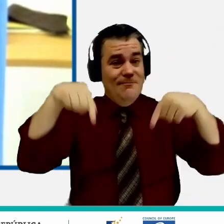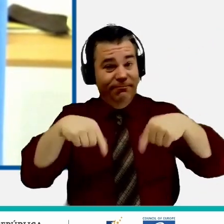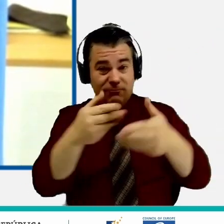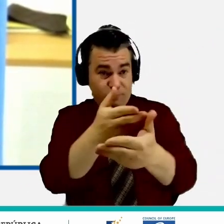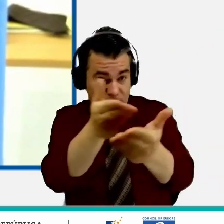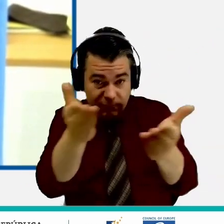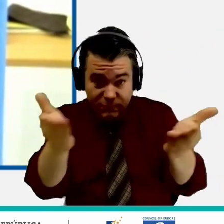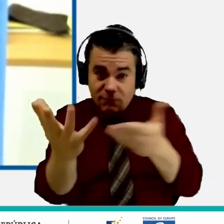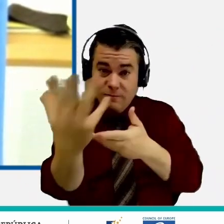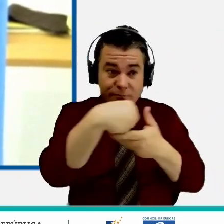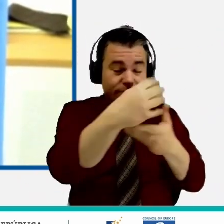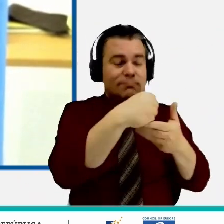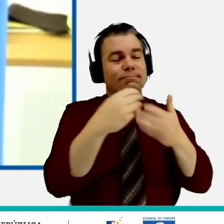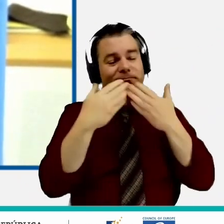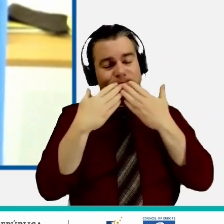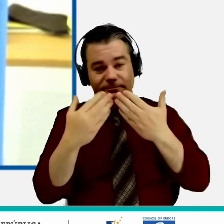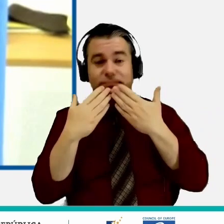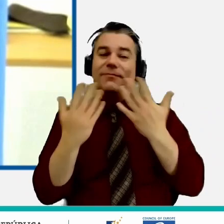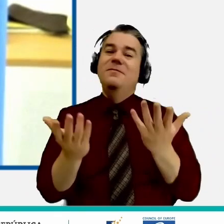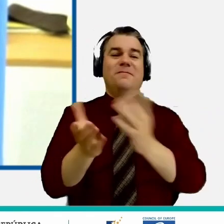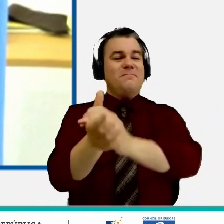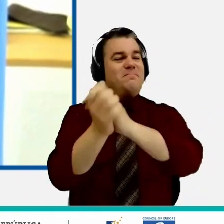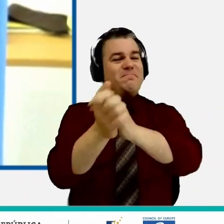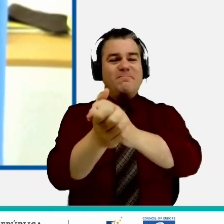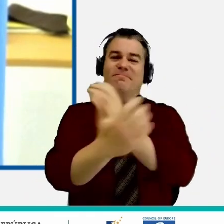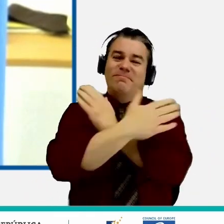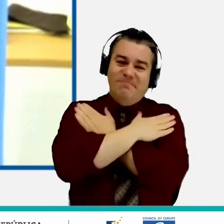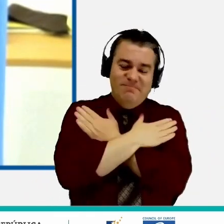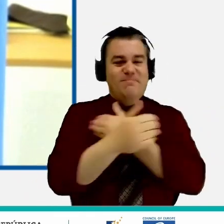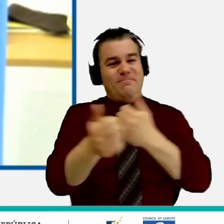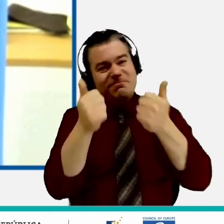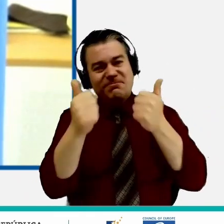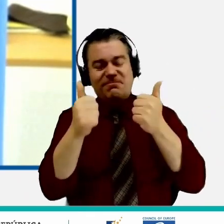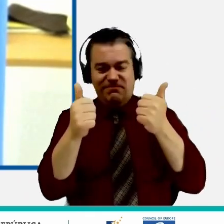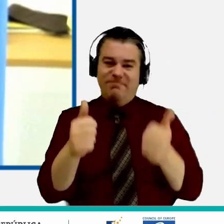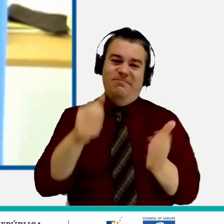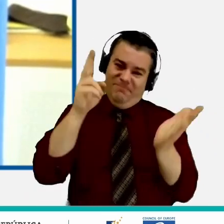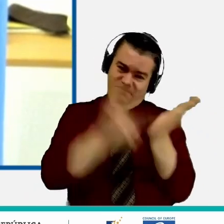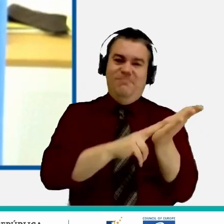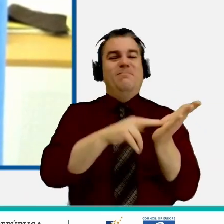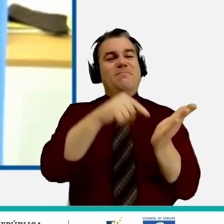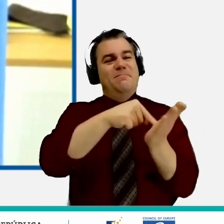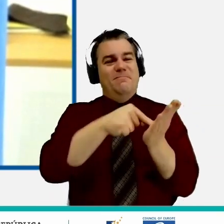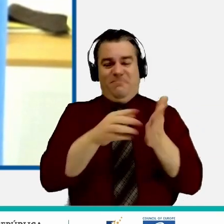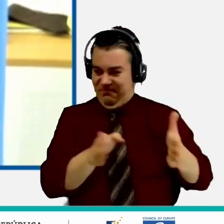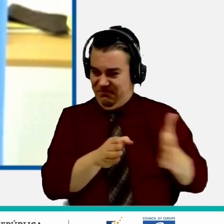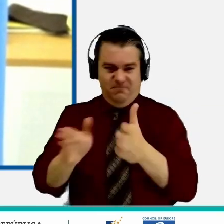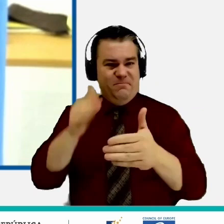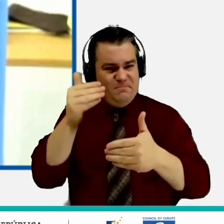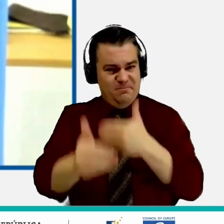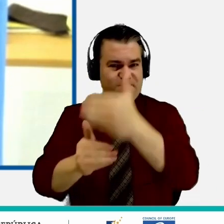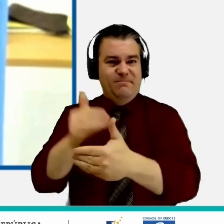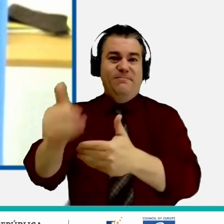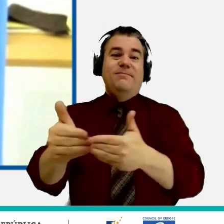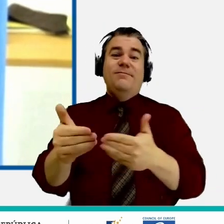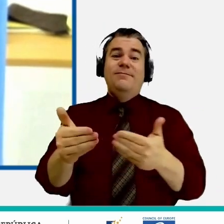And once again, congratulate all of us on the development and adoption of this important roadmap as it comes at a time